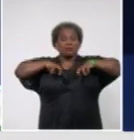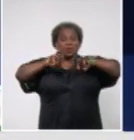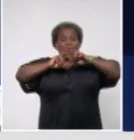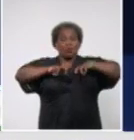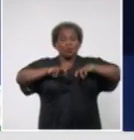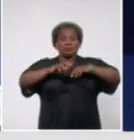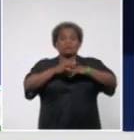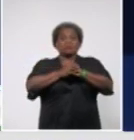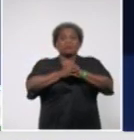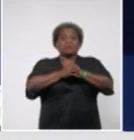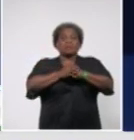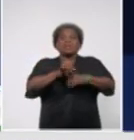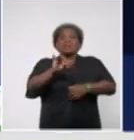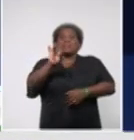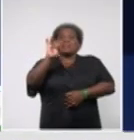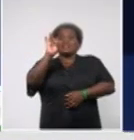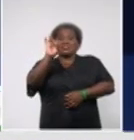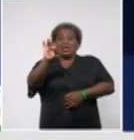837 in Villa Caras,